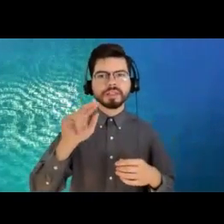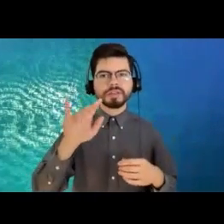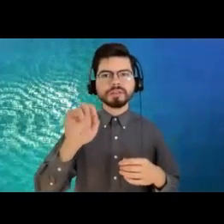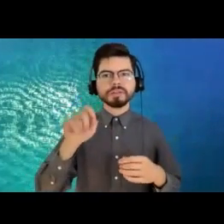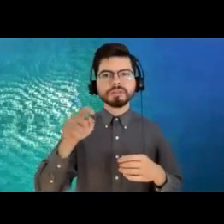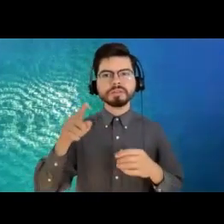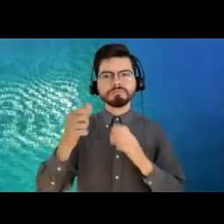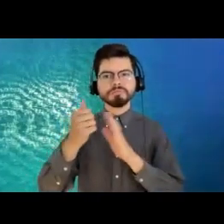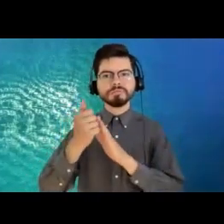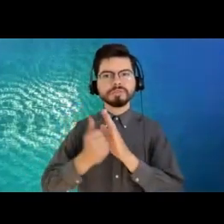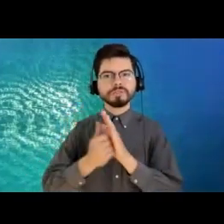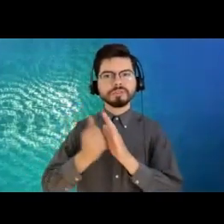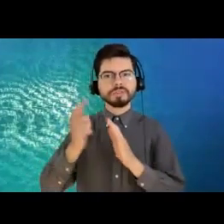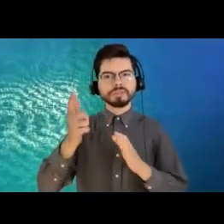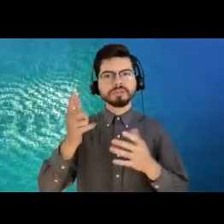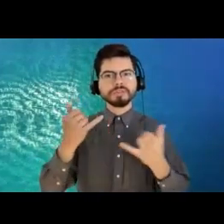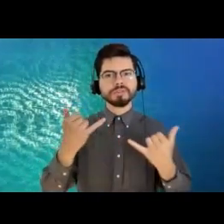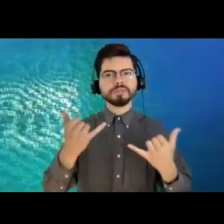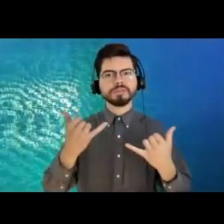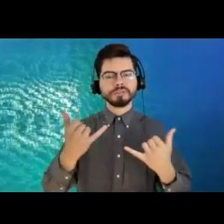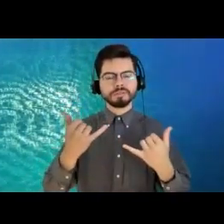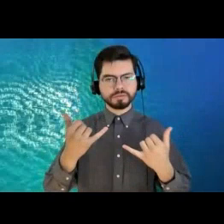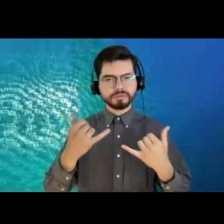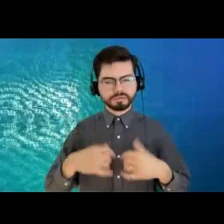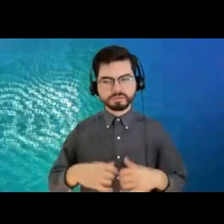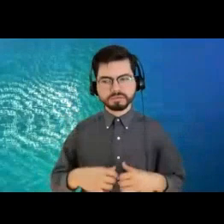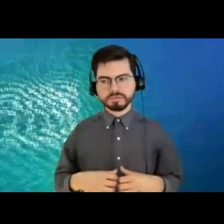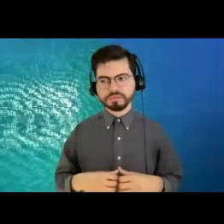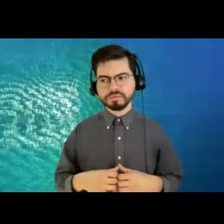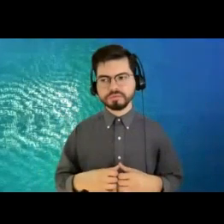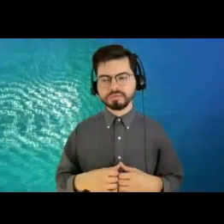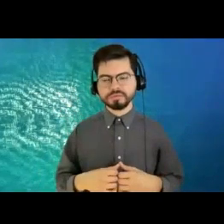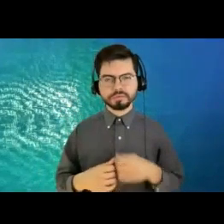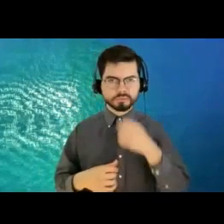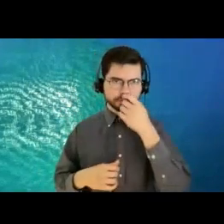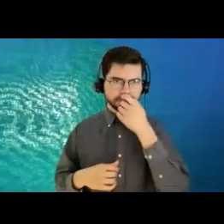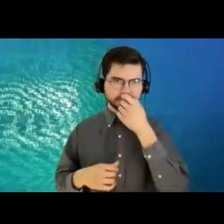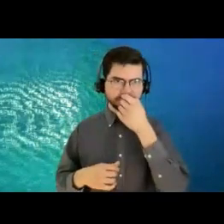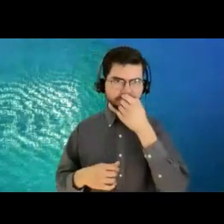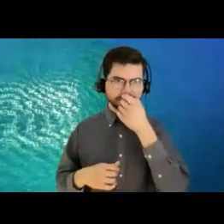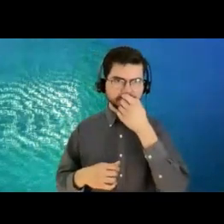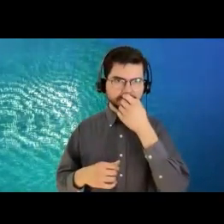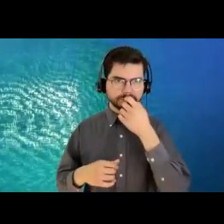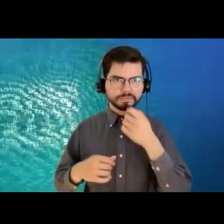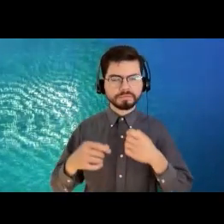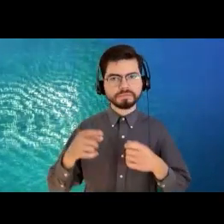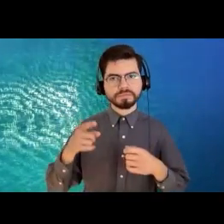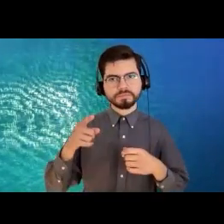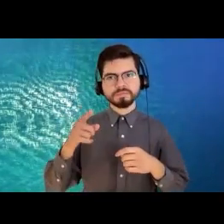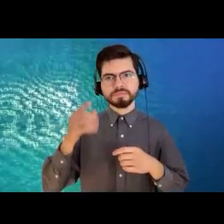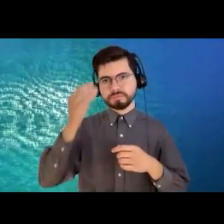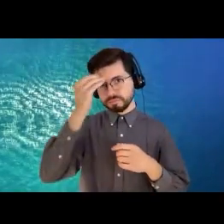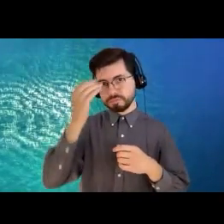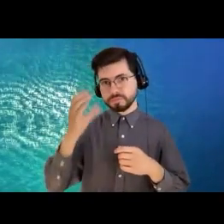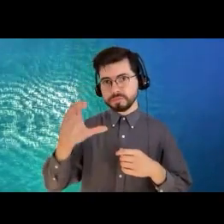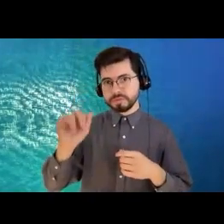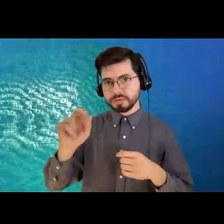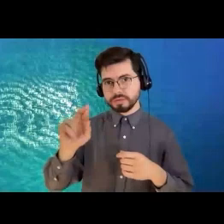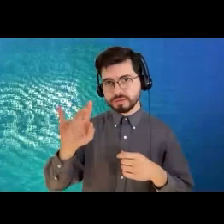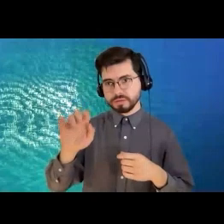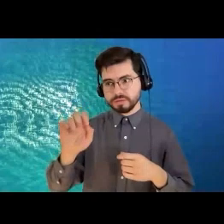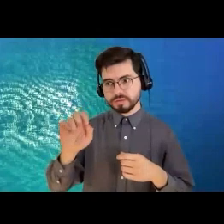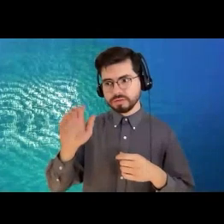for later today. Yeah, and so you should run that question by him as well, so he's aware of it, and then we'll talk about if